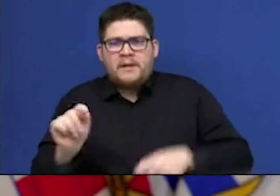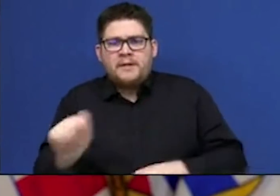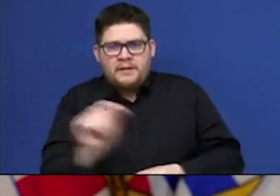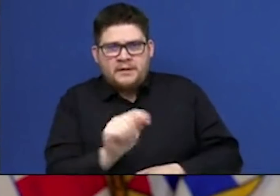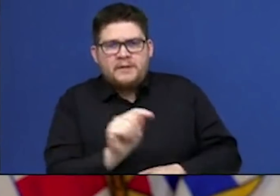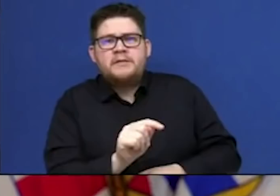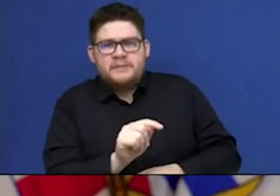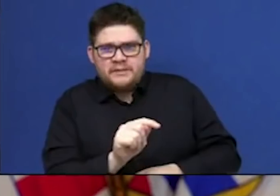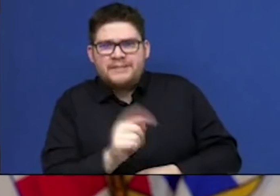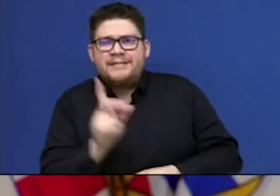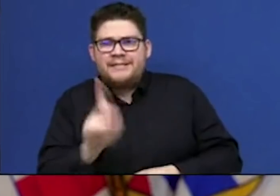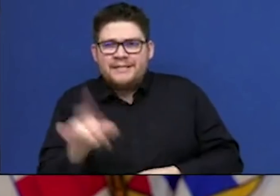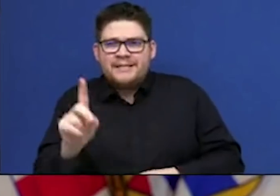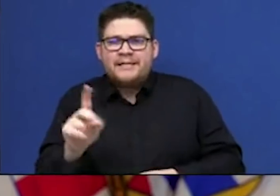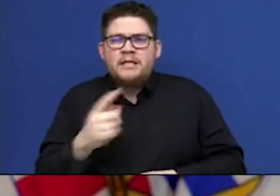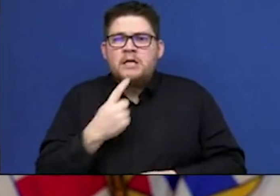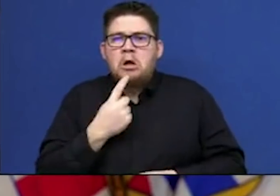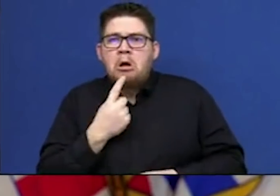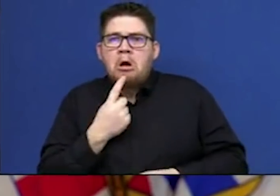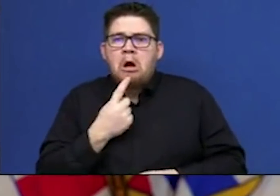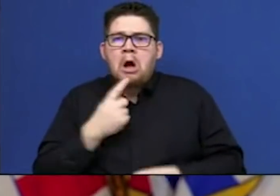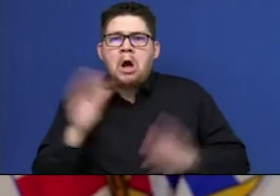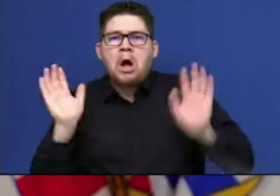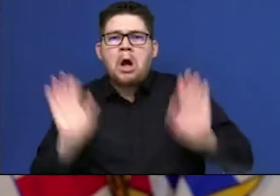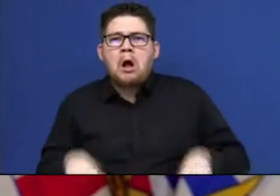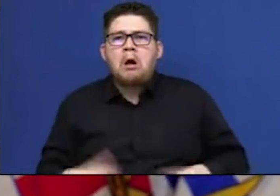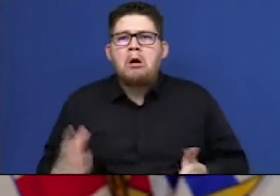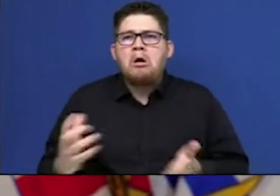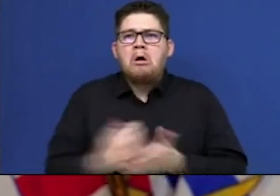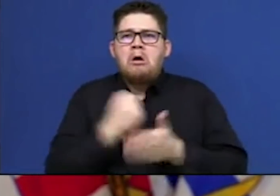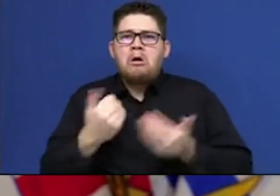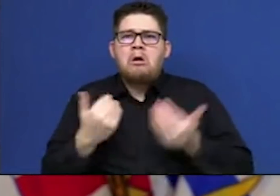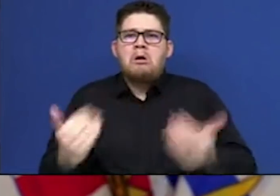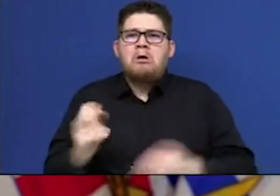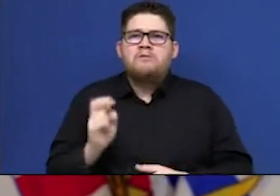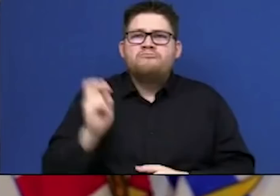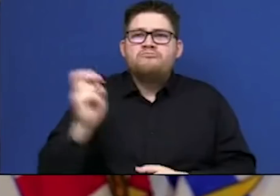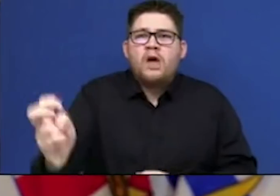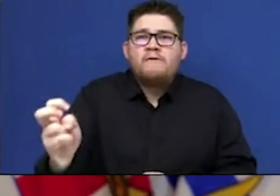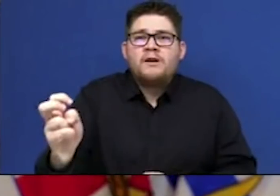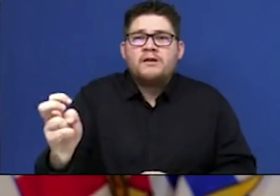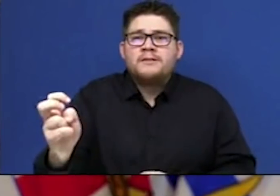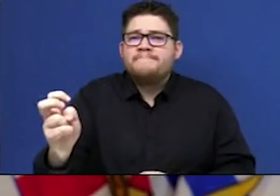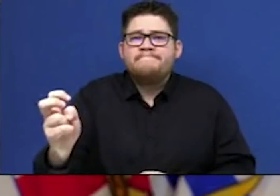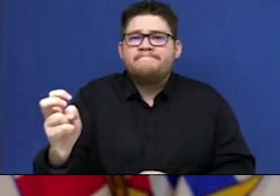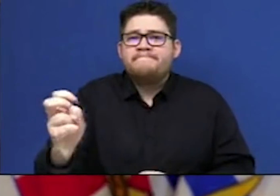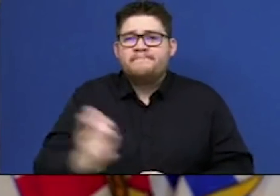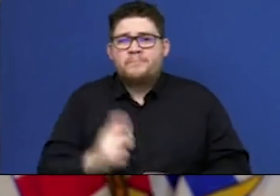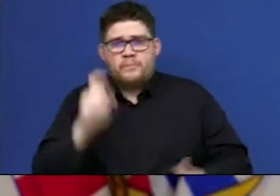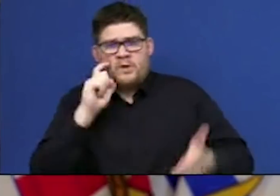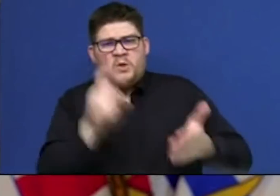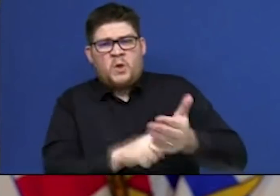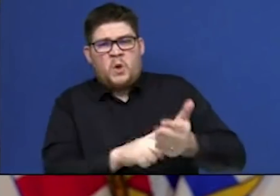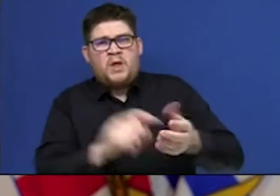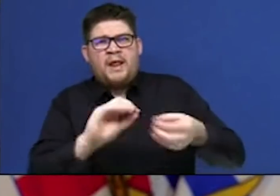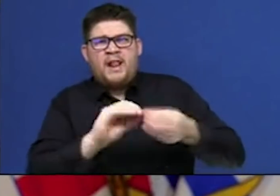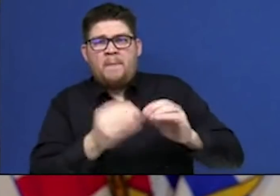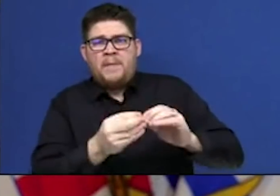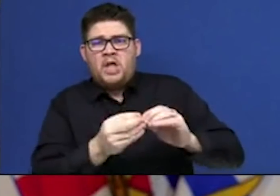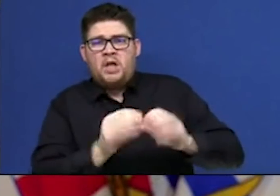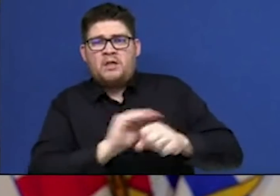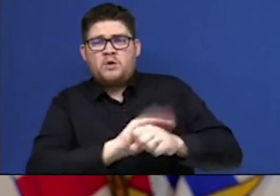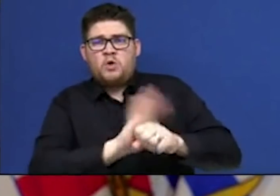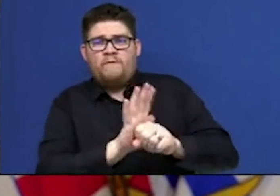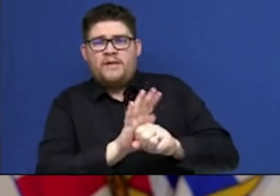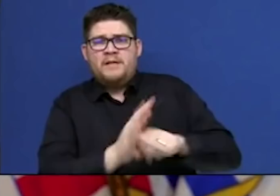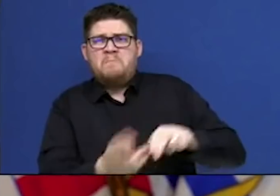to now. Additionally, we've seen increasing cases again in the Whistler-Blackcomb area, despite